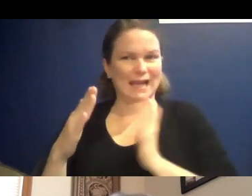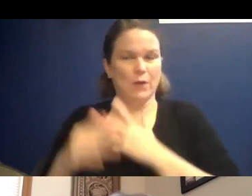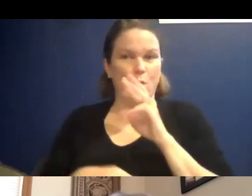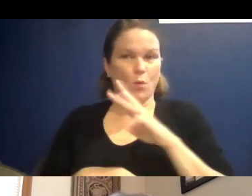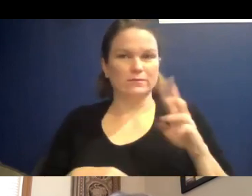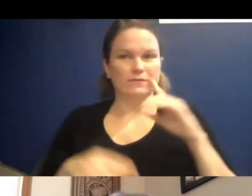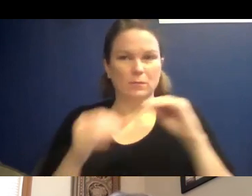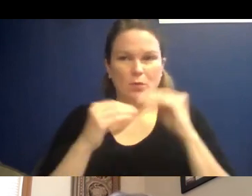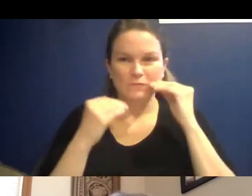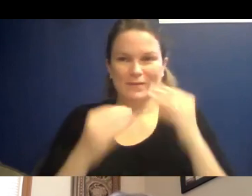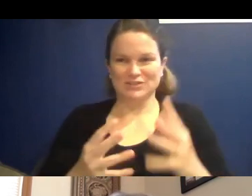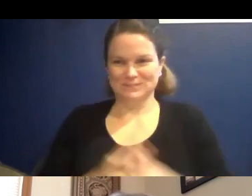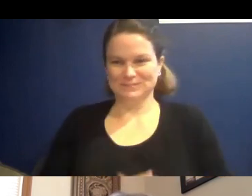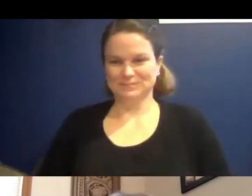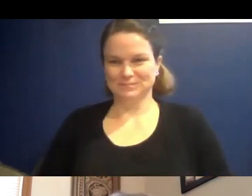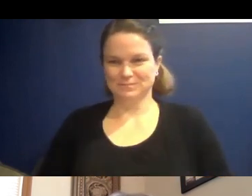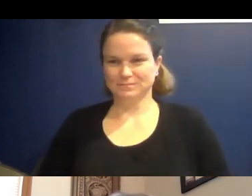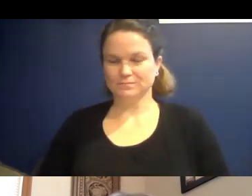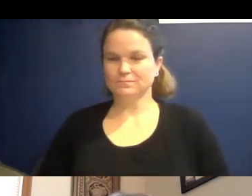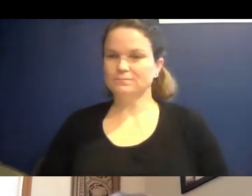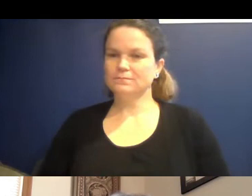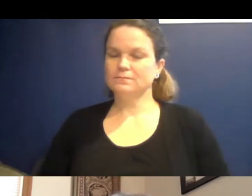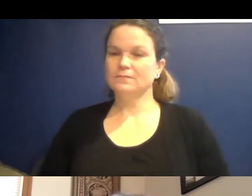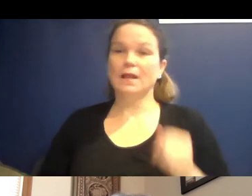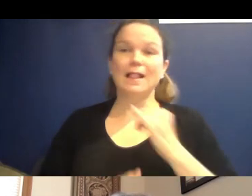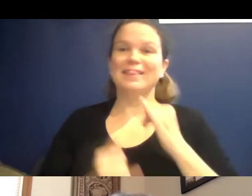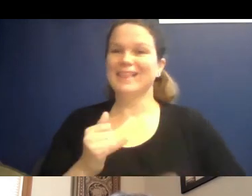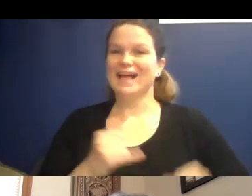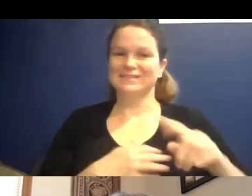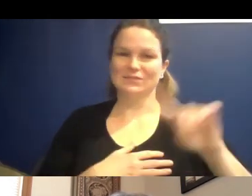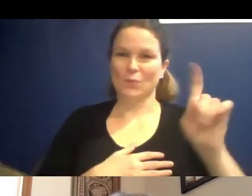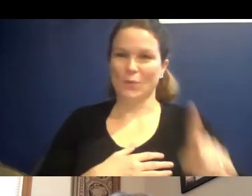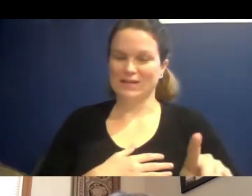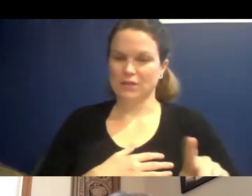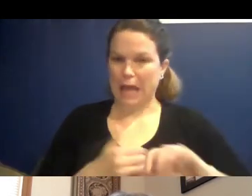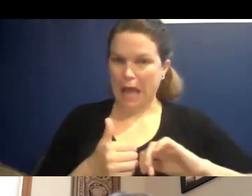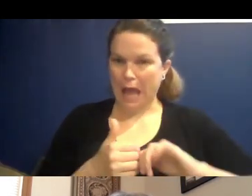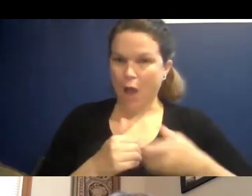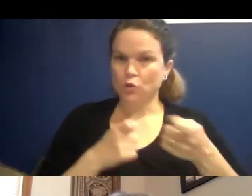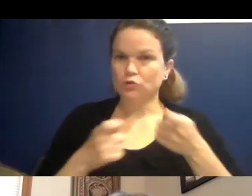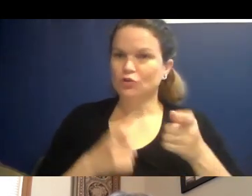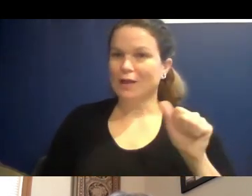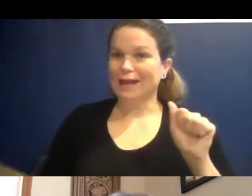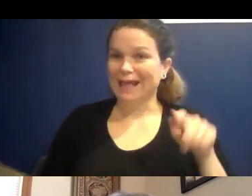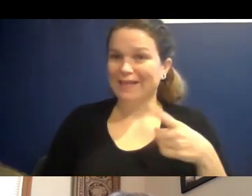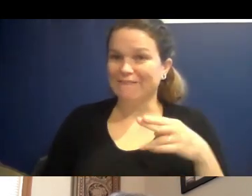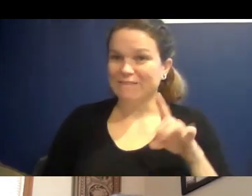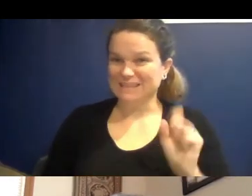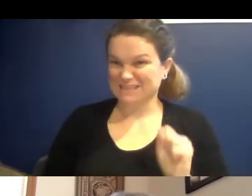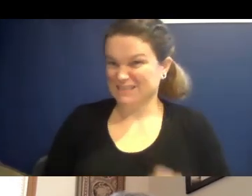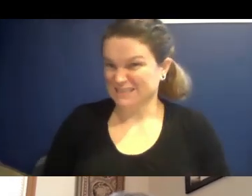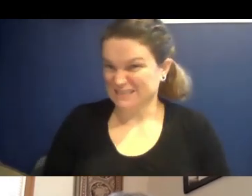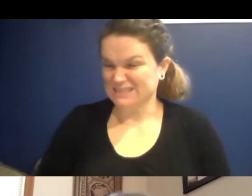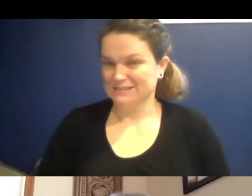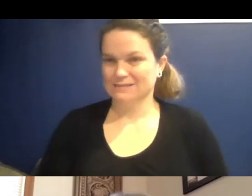more information. And our last question, how do you control aphids in milkweed?